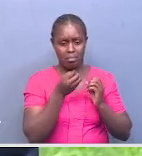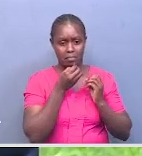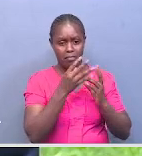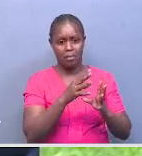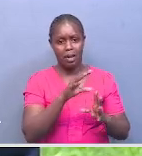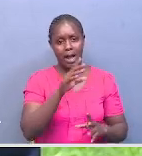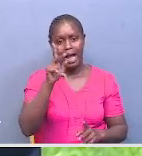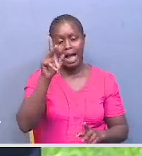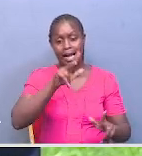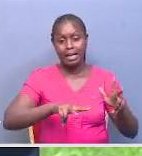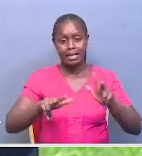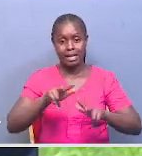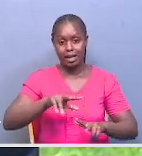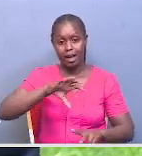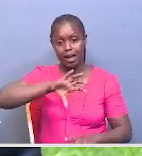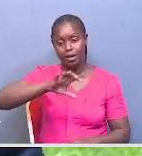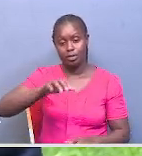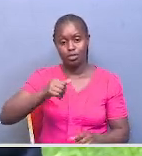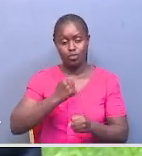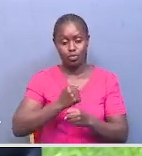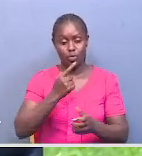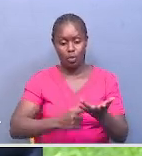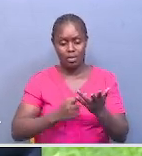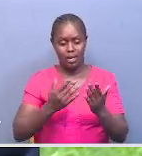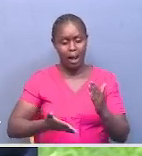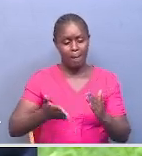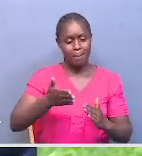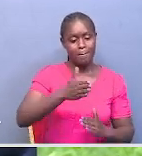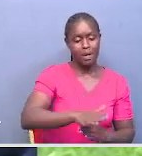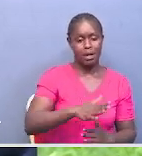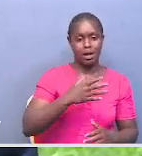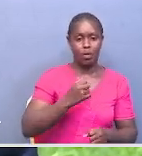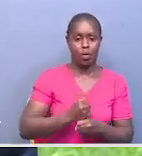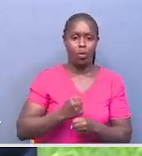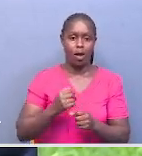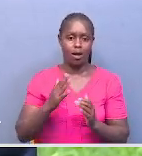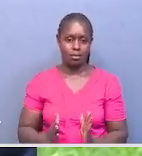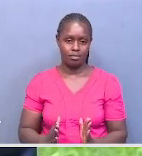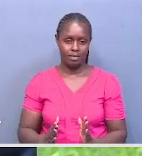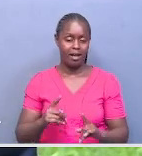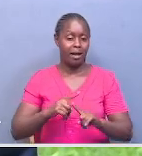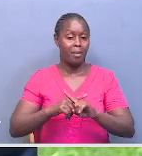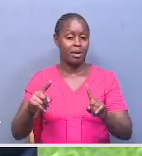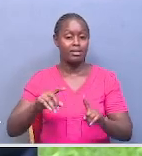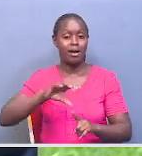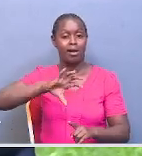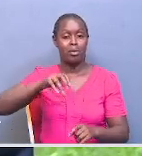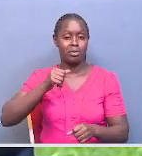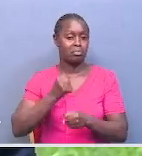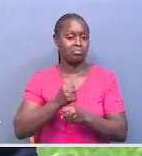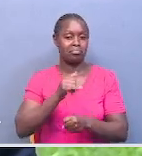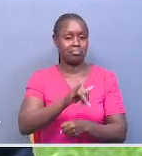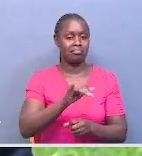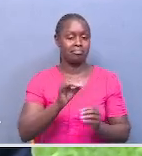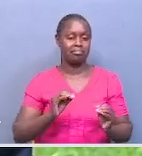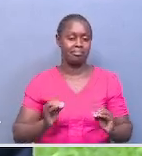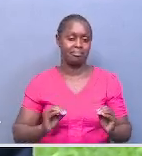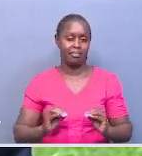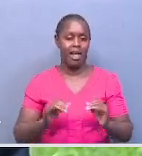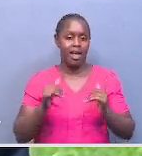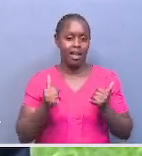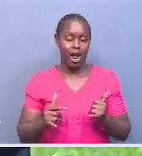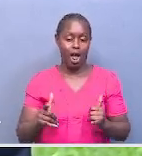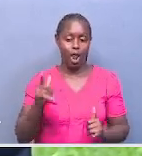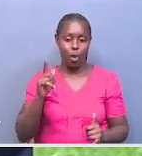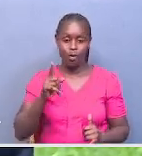to reinstate our people. The problem is that the county has refused to do so. What the law says is